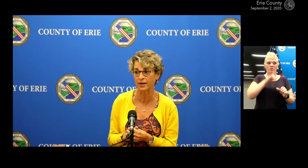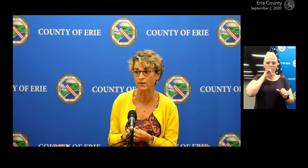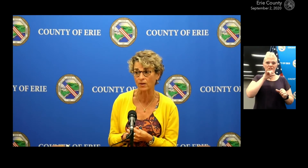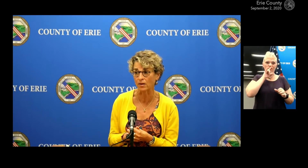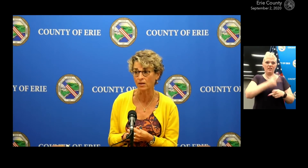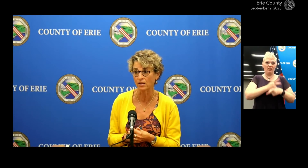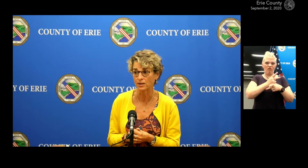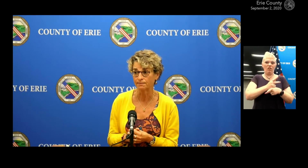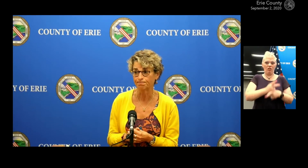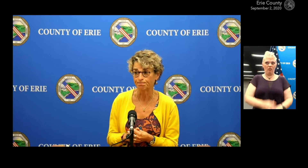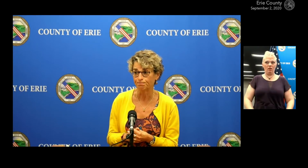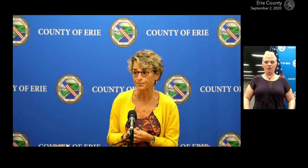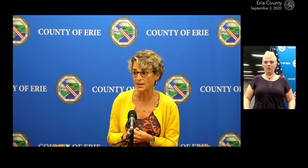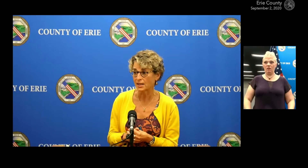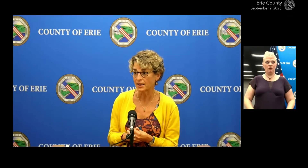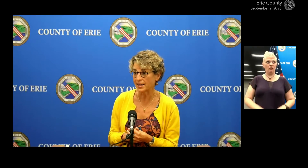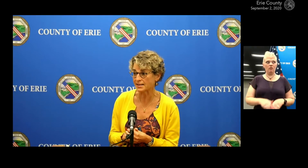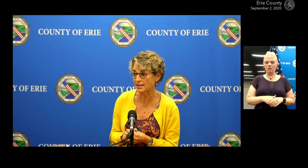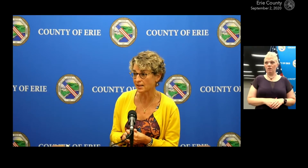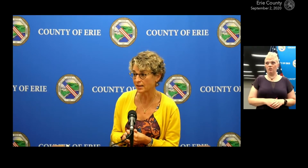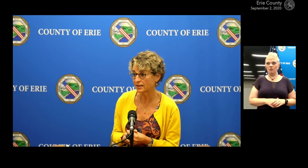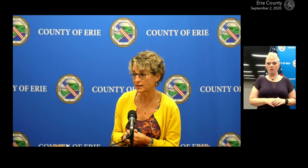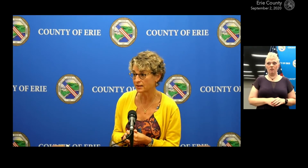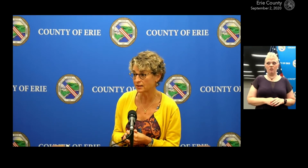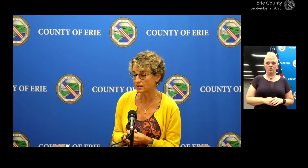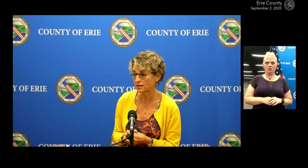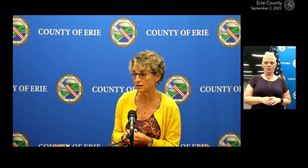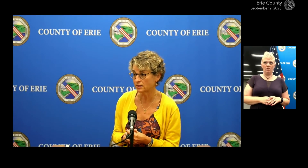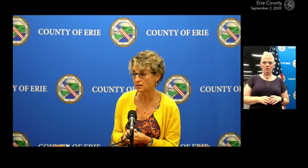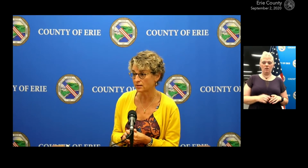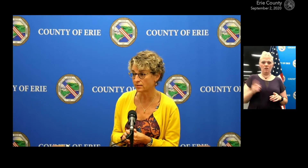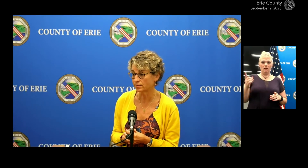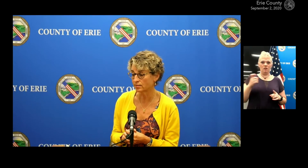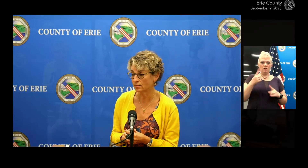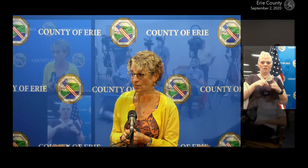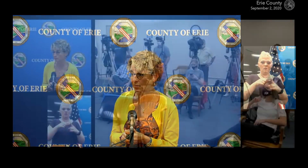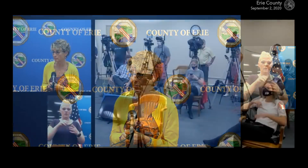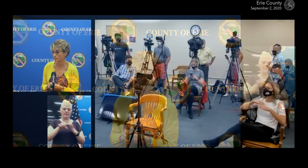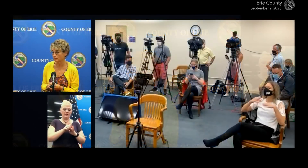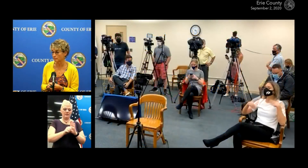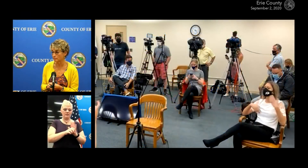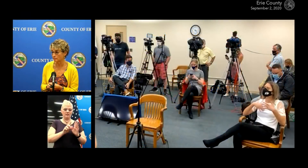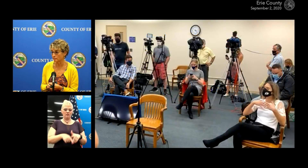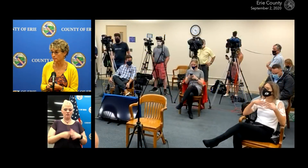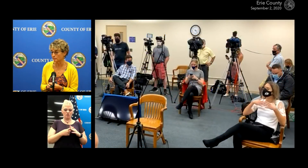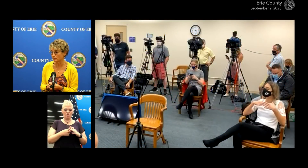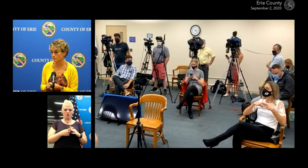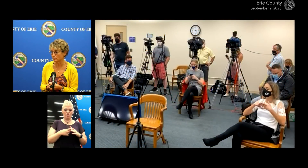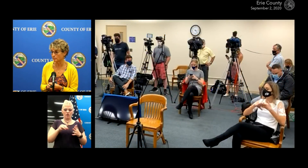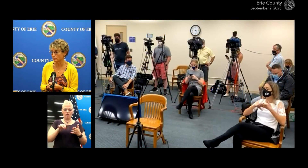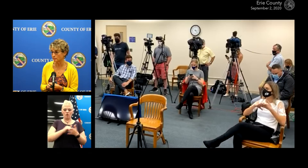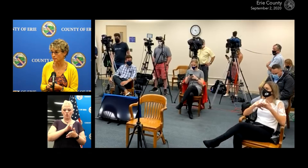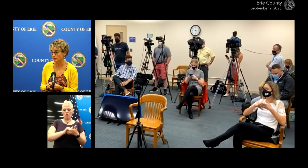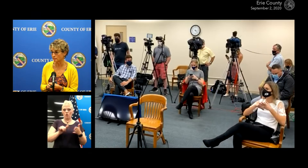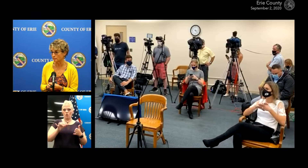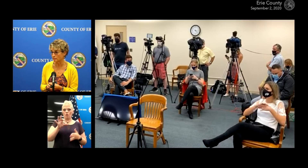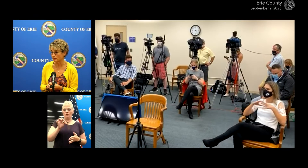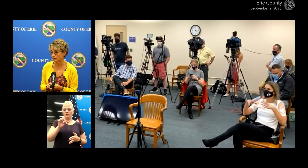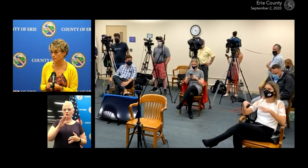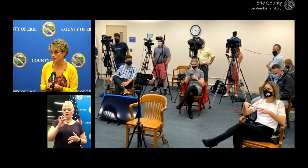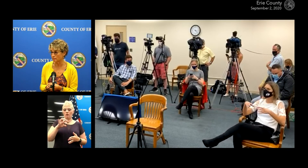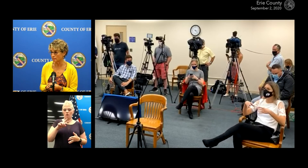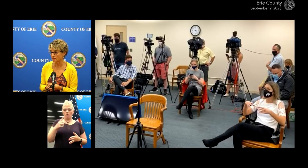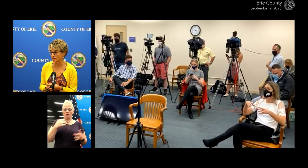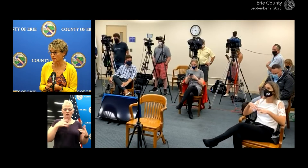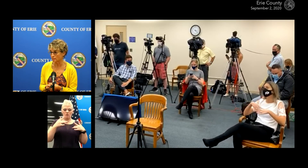really careful. Yes. When the state started rolling out New York Forward, I know that there were some concerns that when